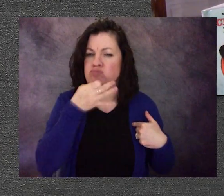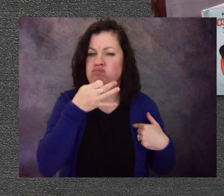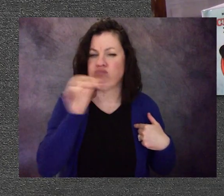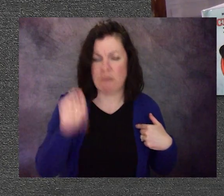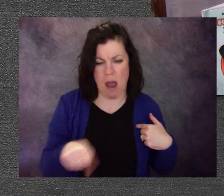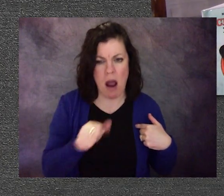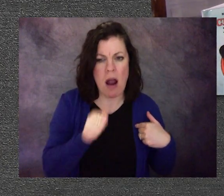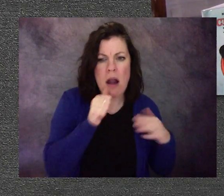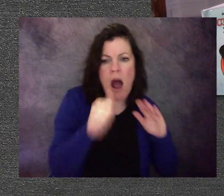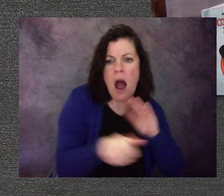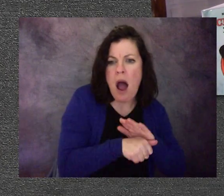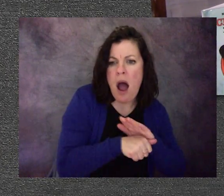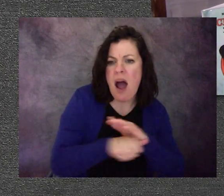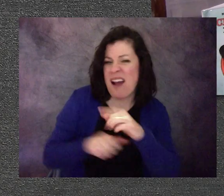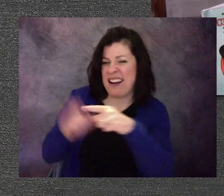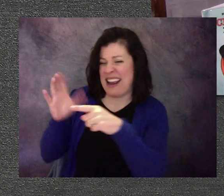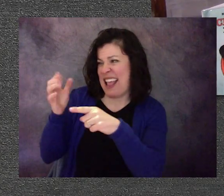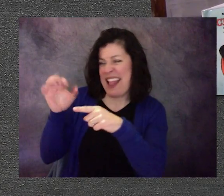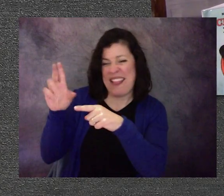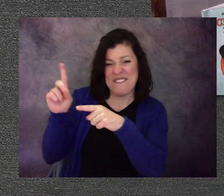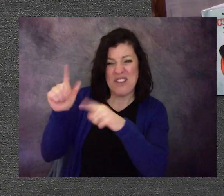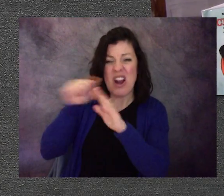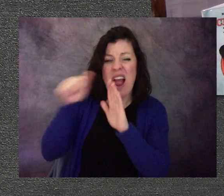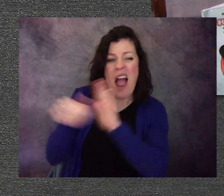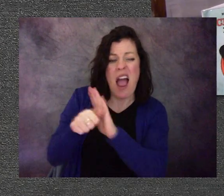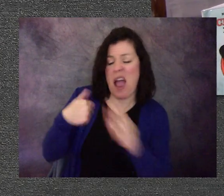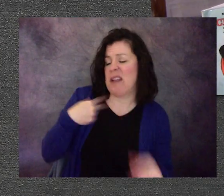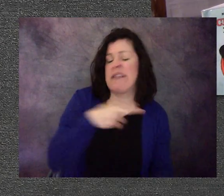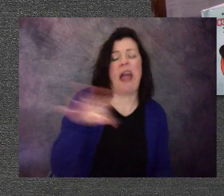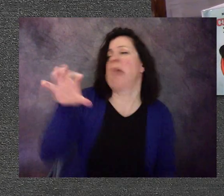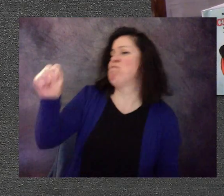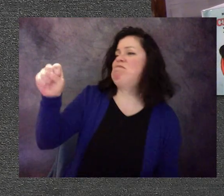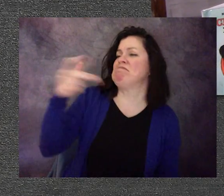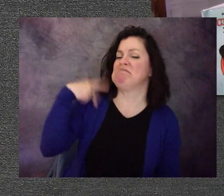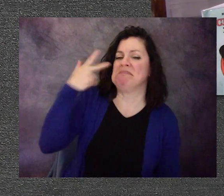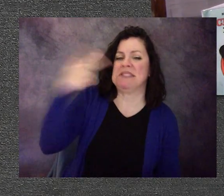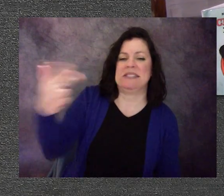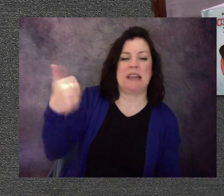no matter where he hides.